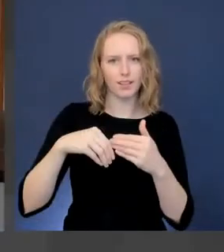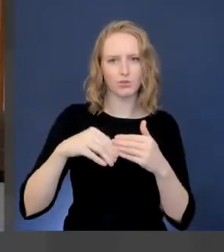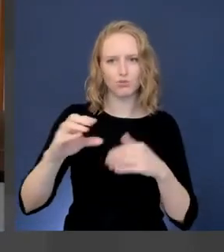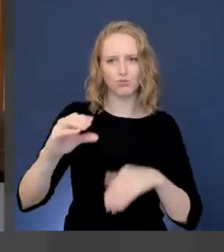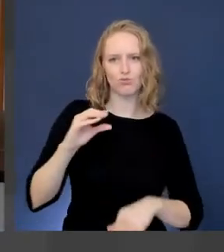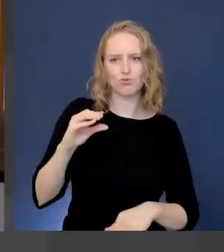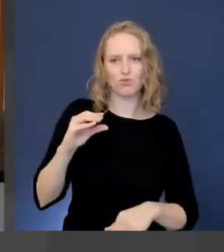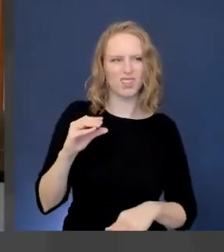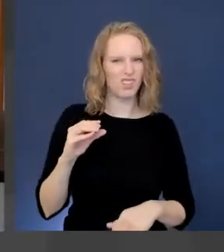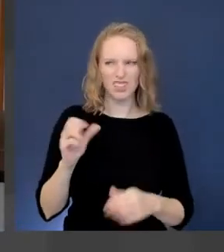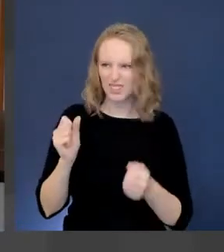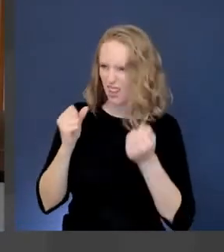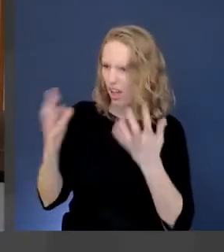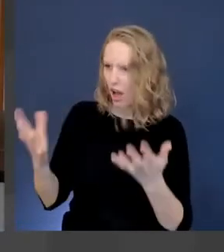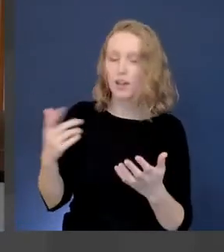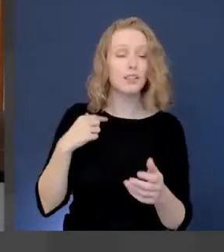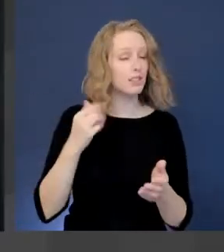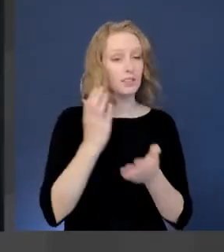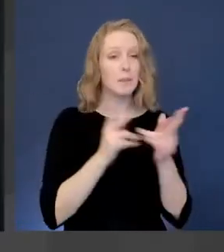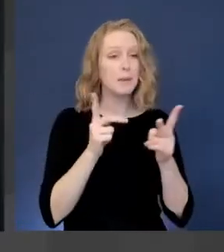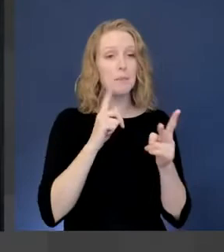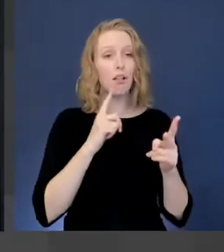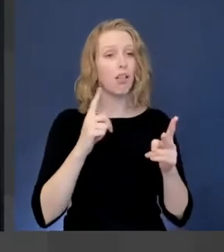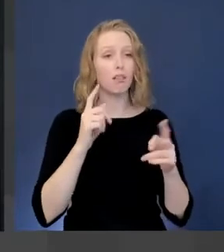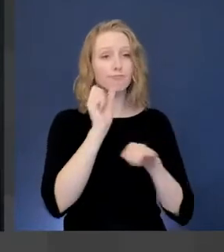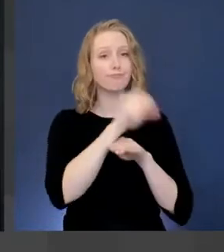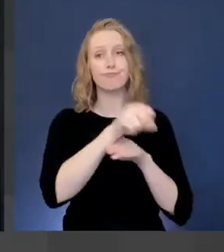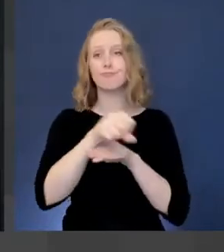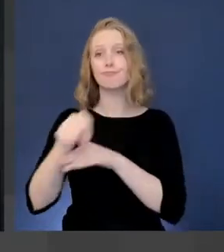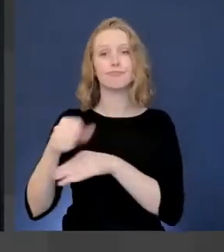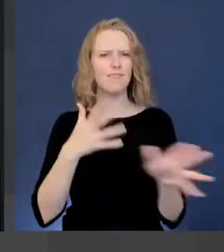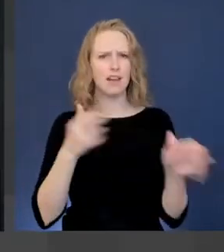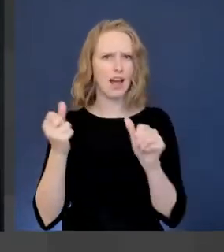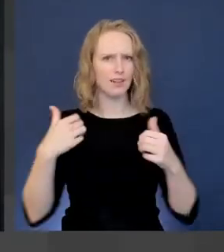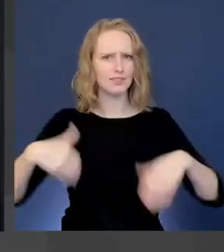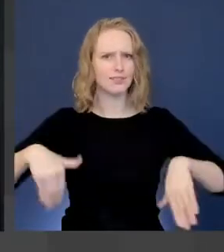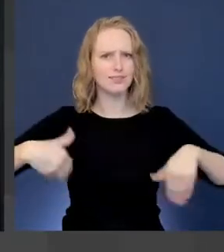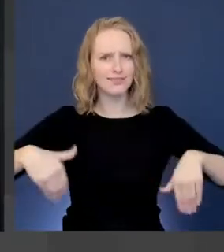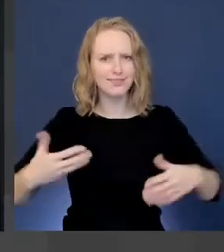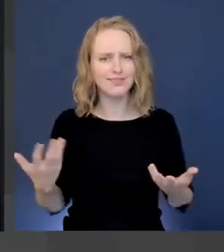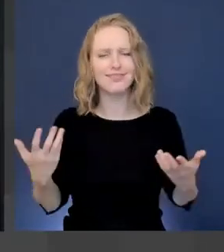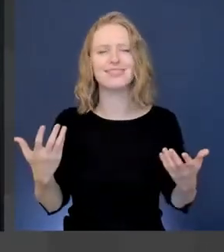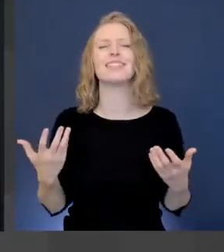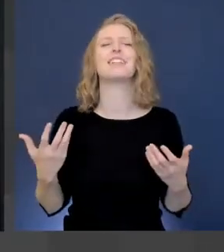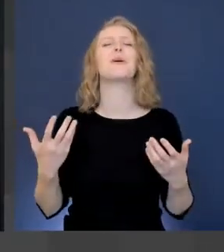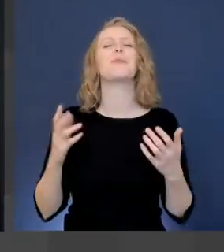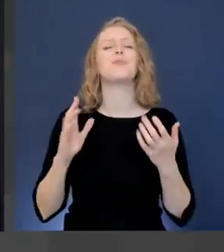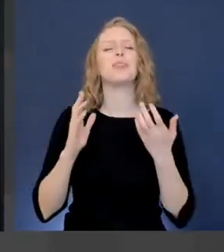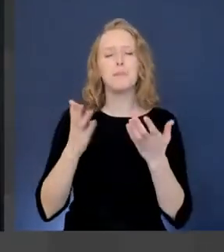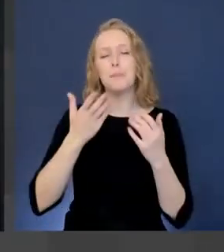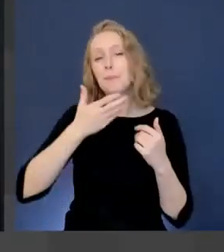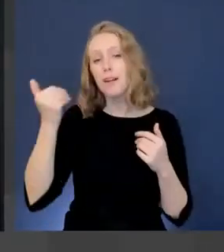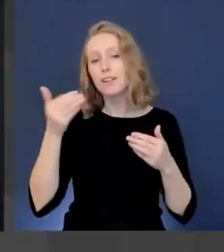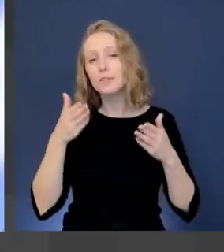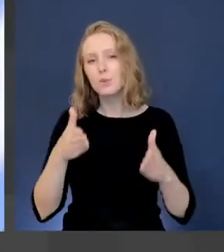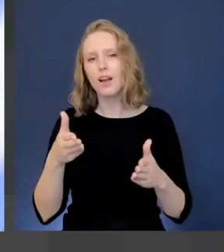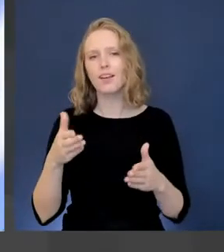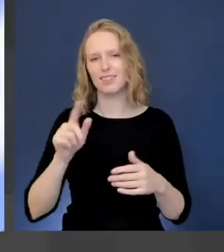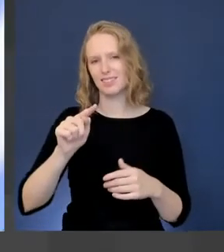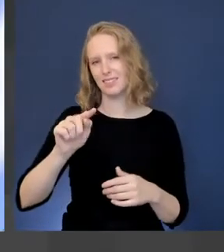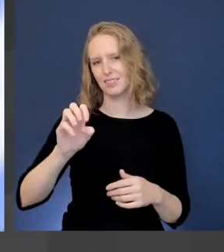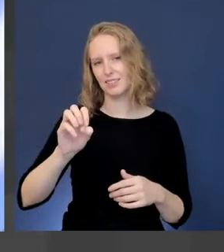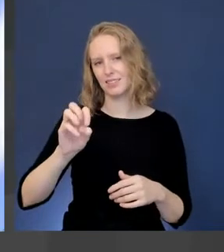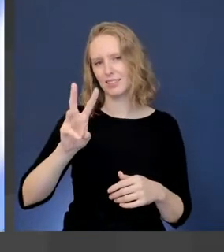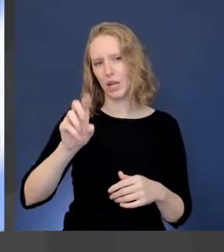I'm always so impressed. And also, the best way to get adventure points is in the tower. Okay,